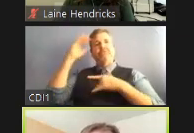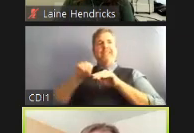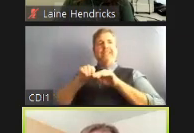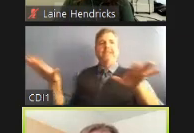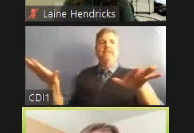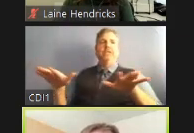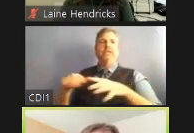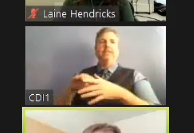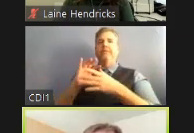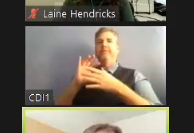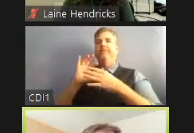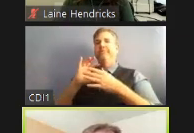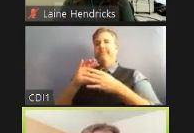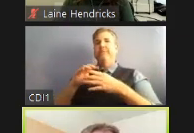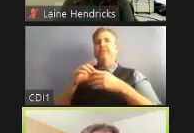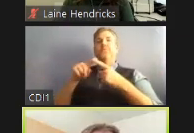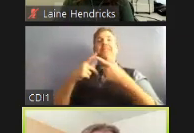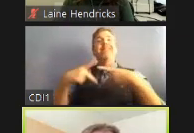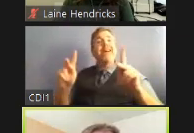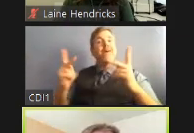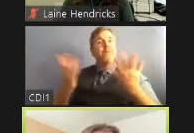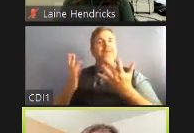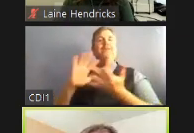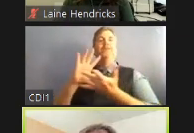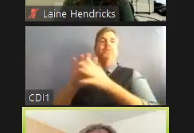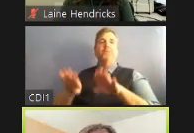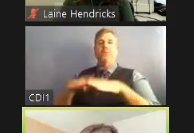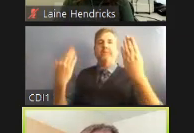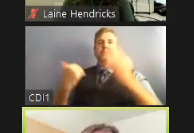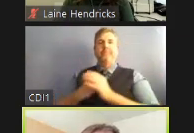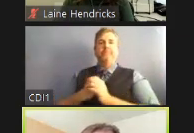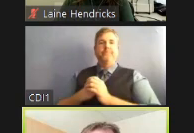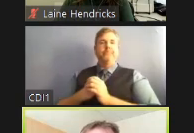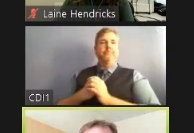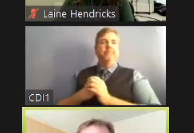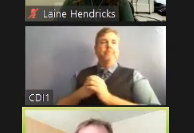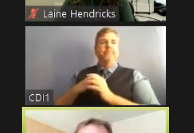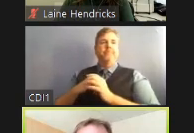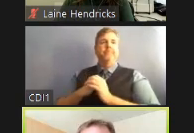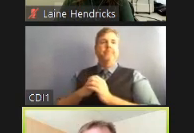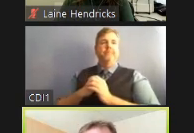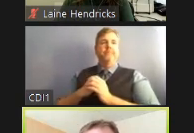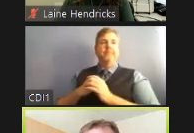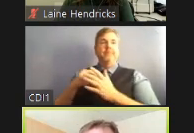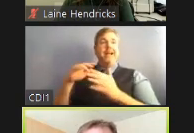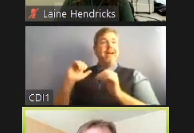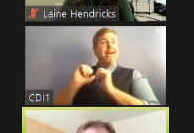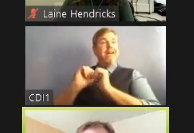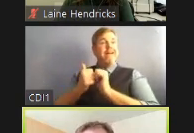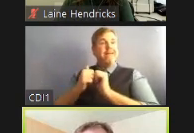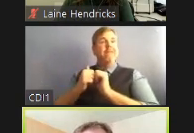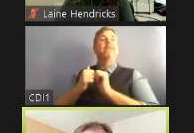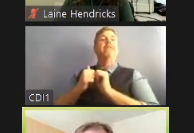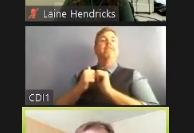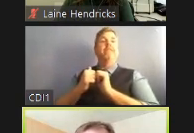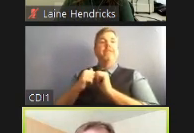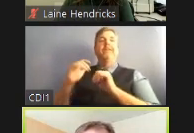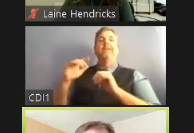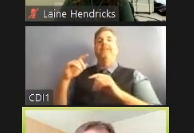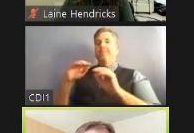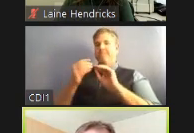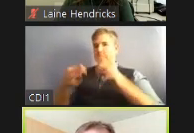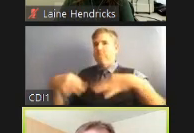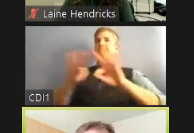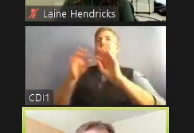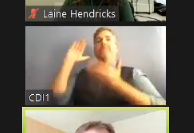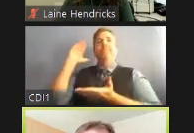factor that will allow us to resume classroom-based education is our community prevalence. And that's something we all have some control over.